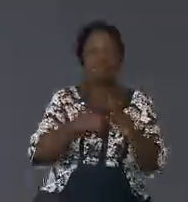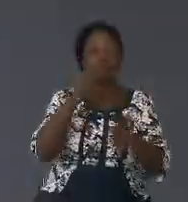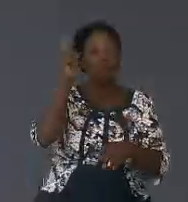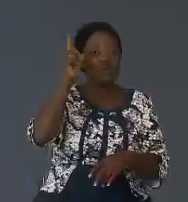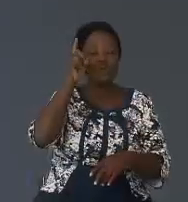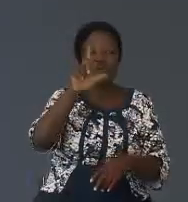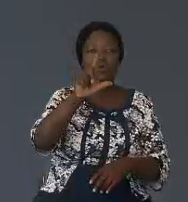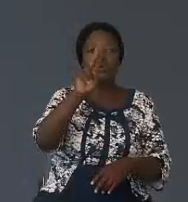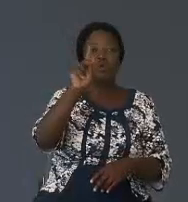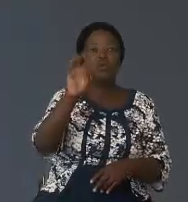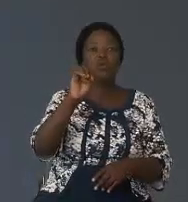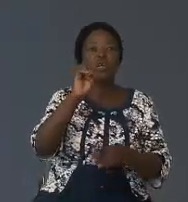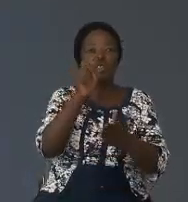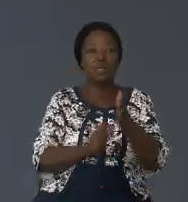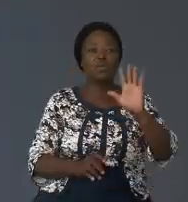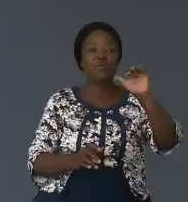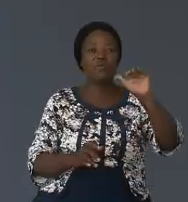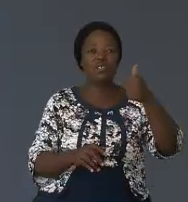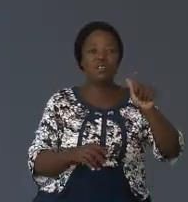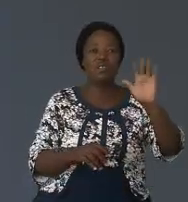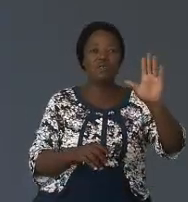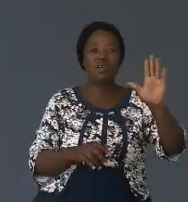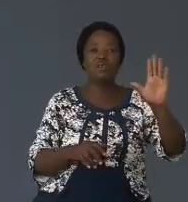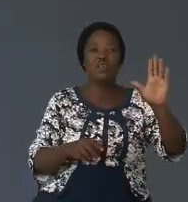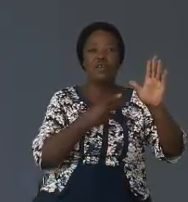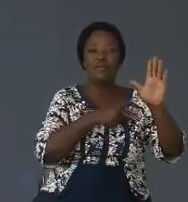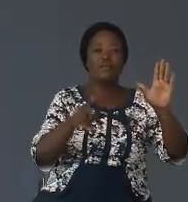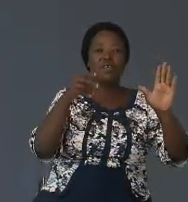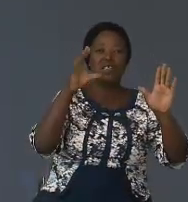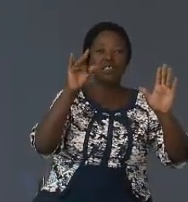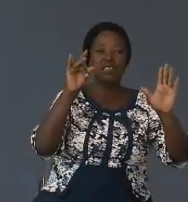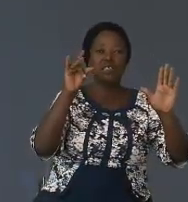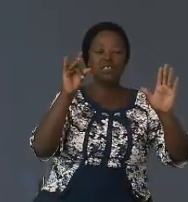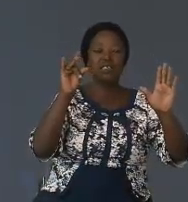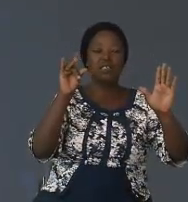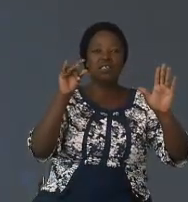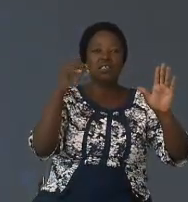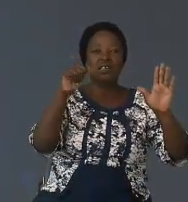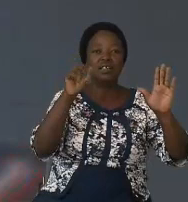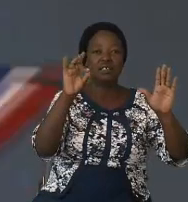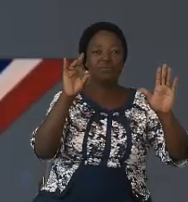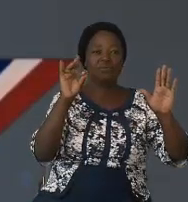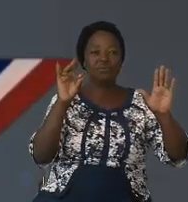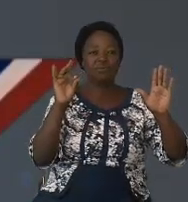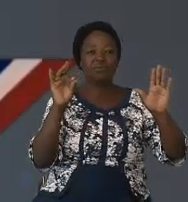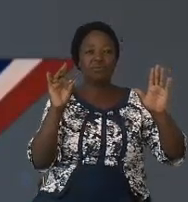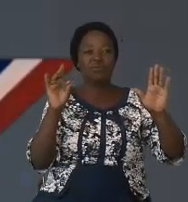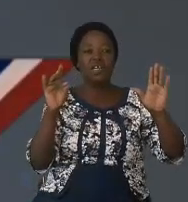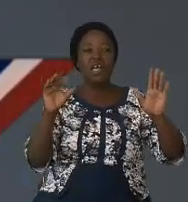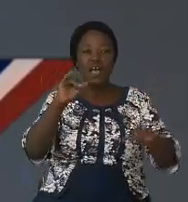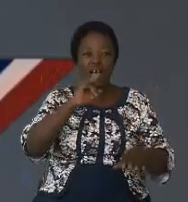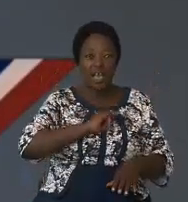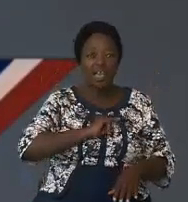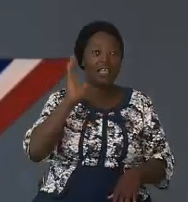our service. And I'm reading from Luke chapter 15, verse 18. Luke chapter 18,